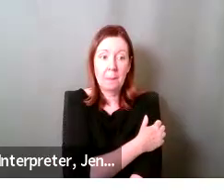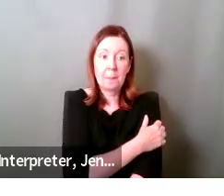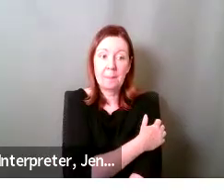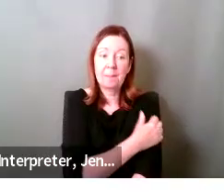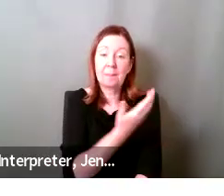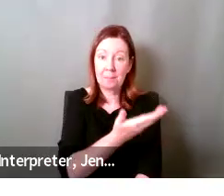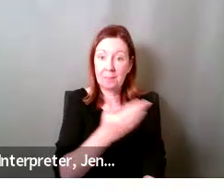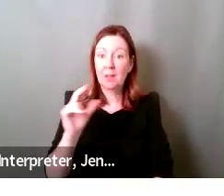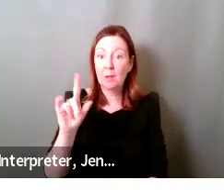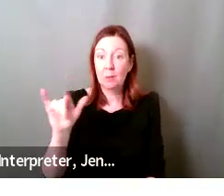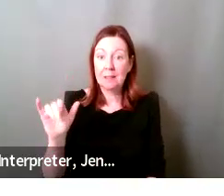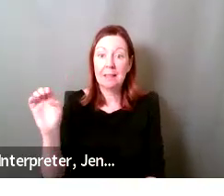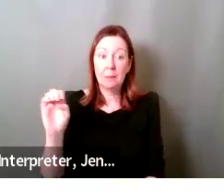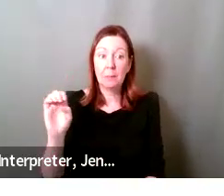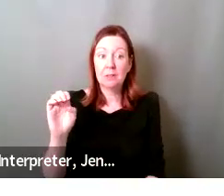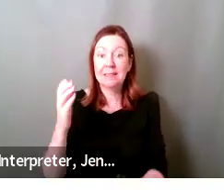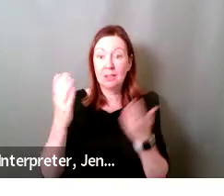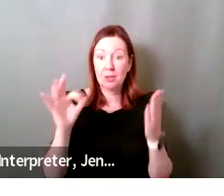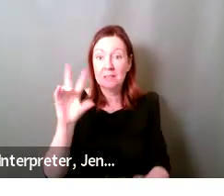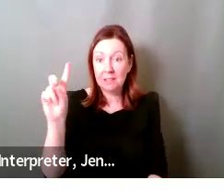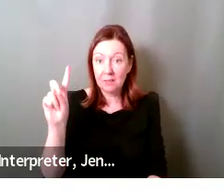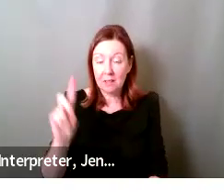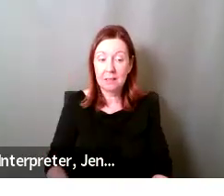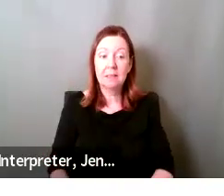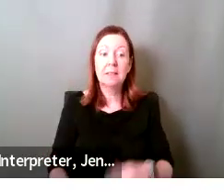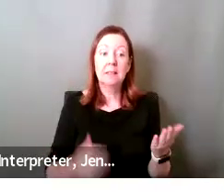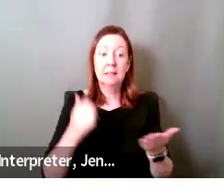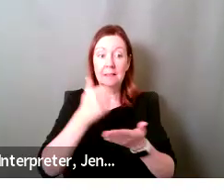Next, we have the Utility Emergency Service Fund. So